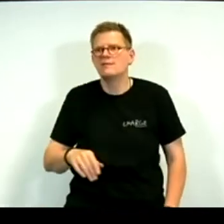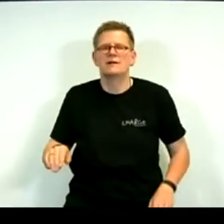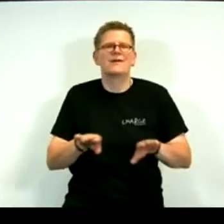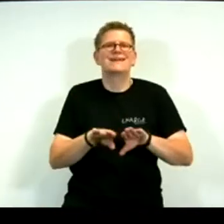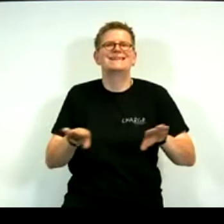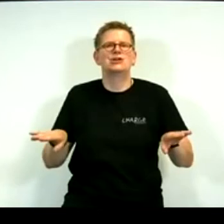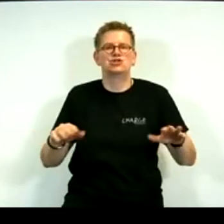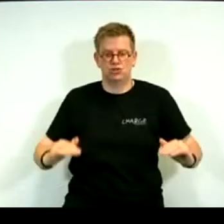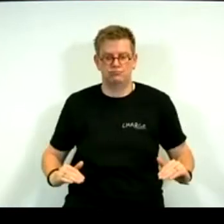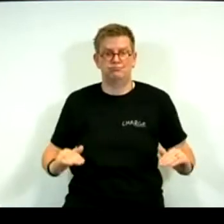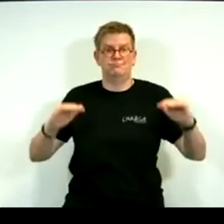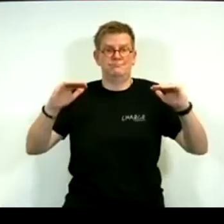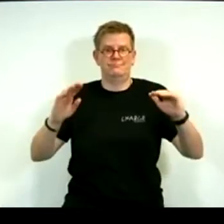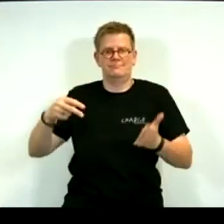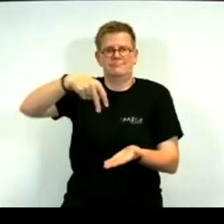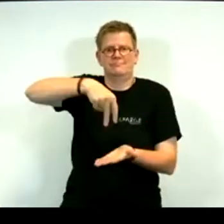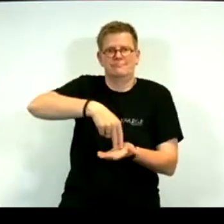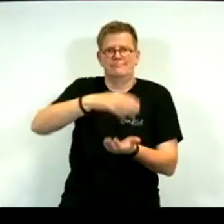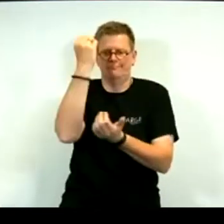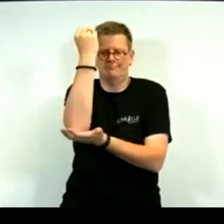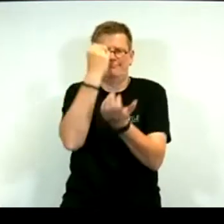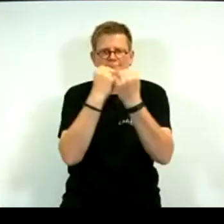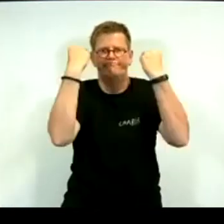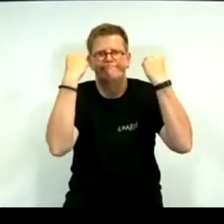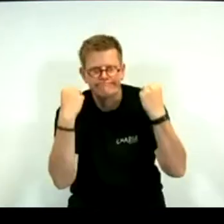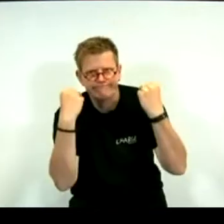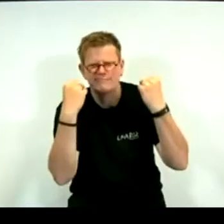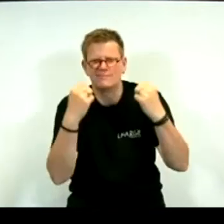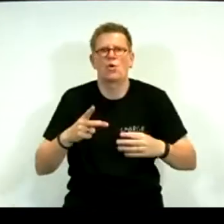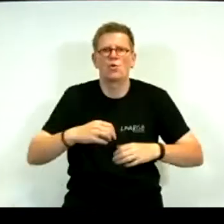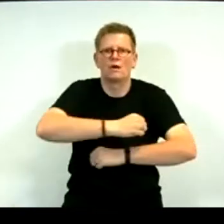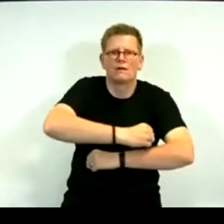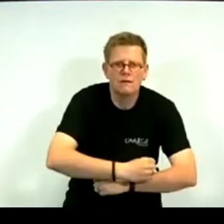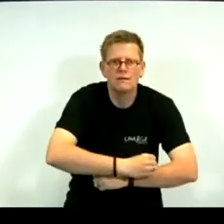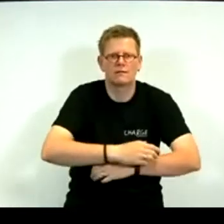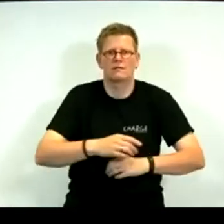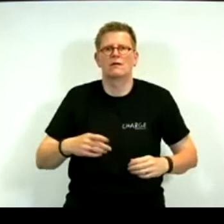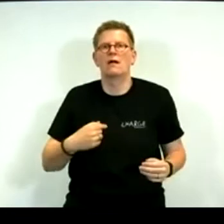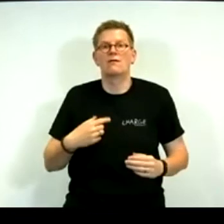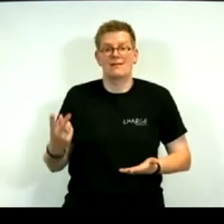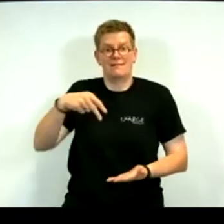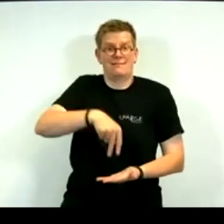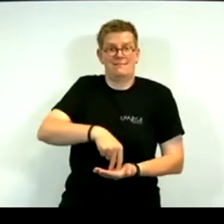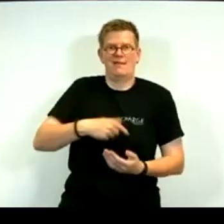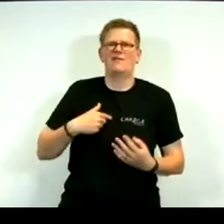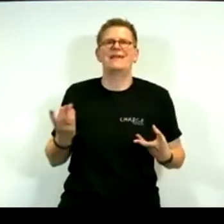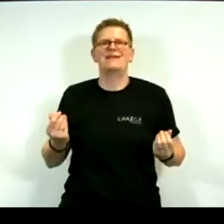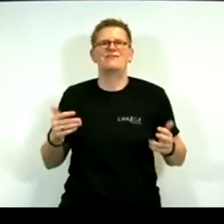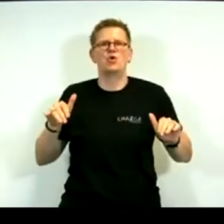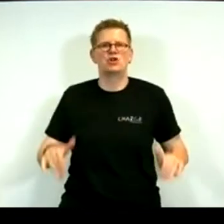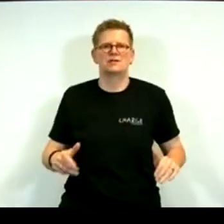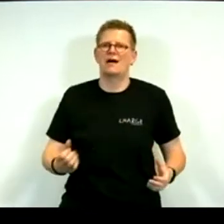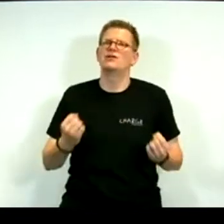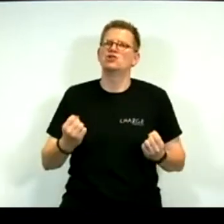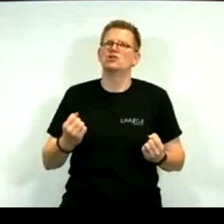it. Because when they're standing, they feel their body much better because gravity is pulling. All those